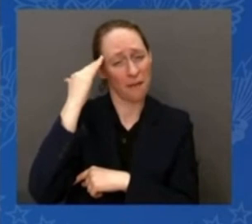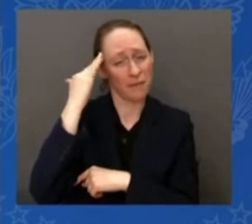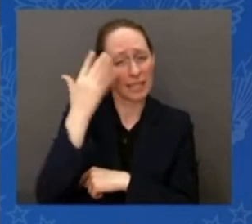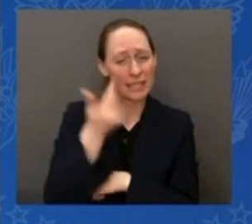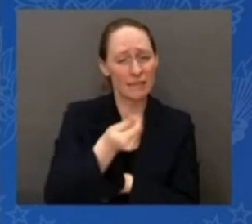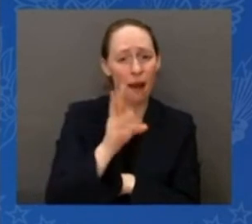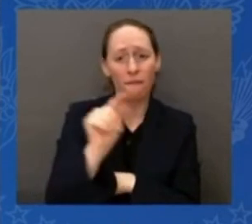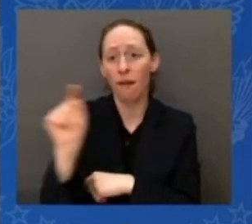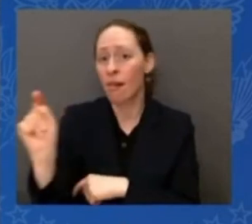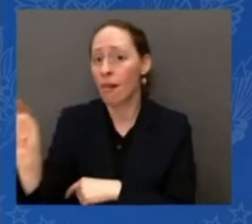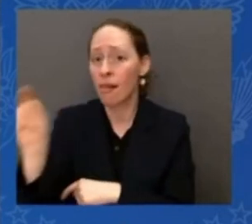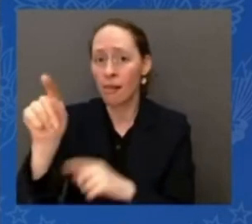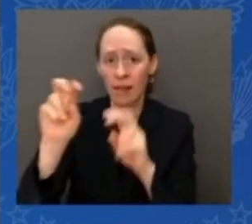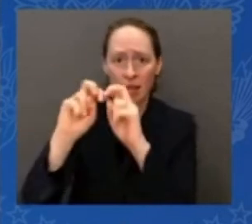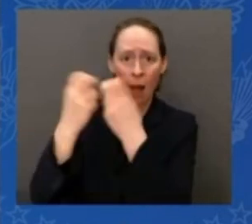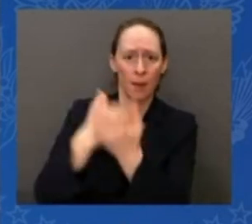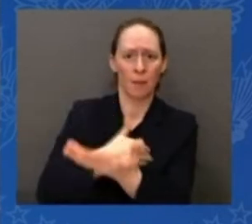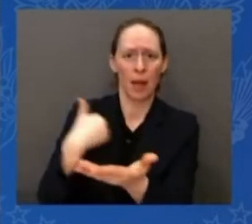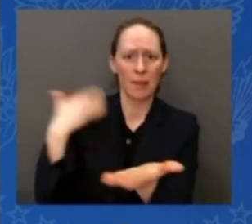on.